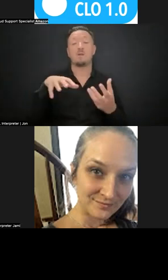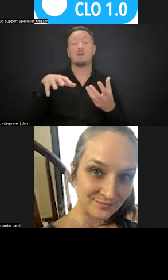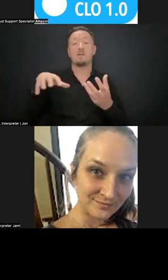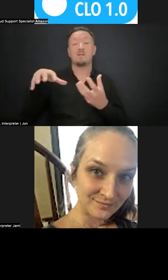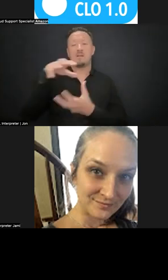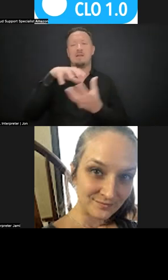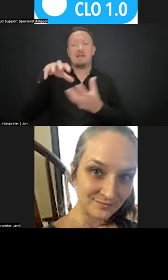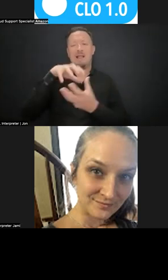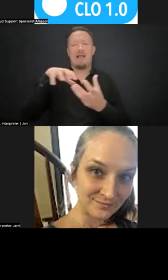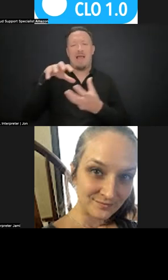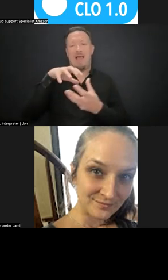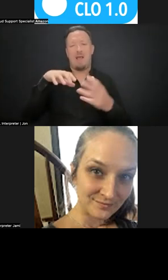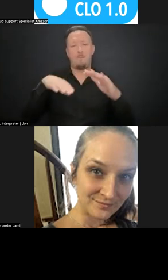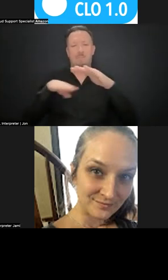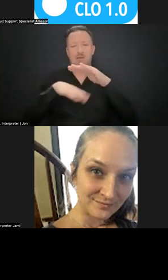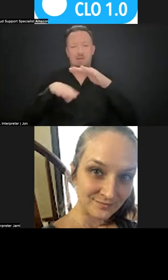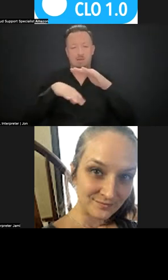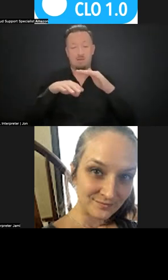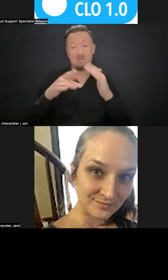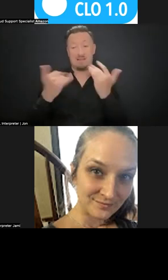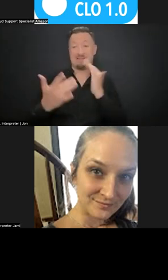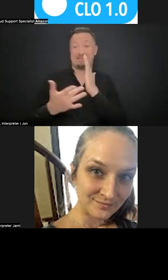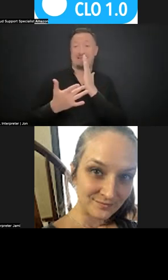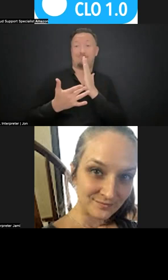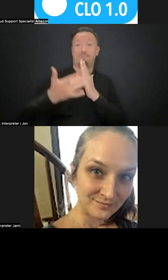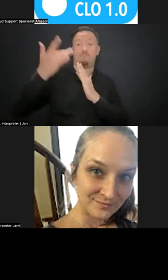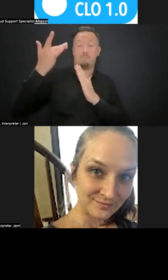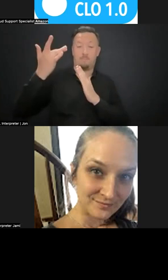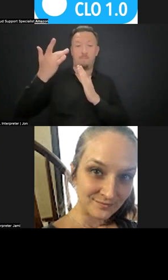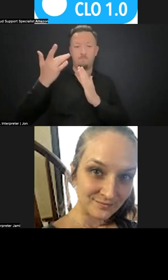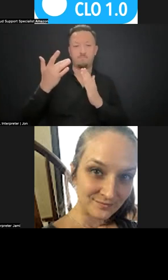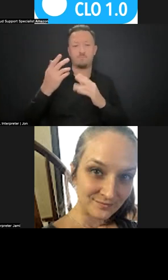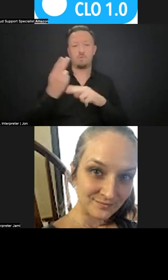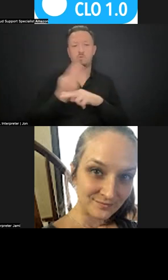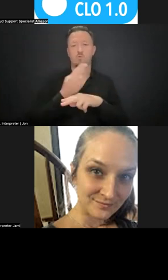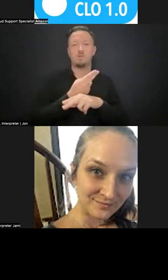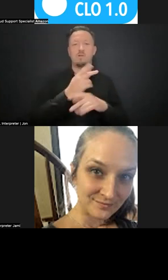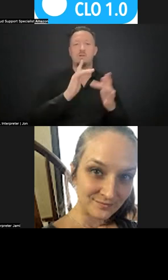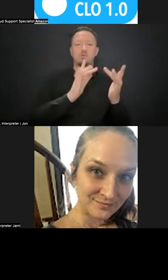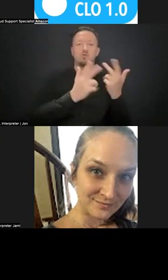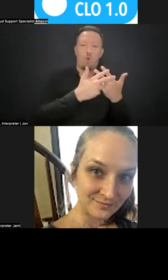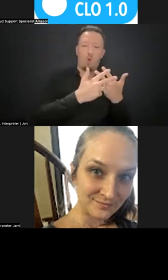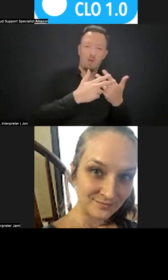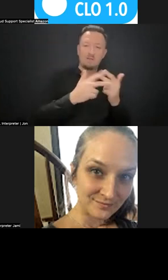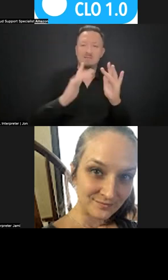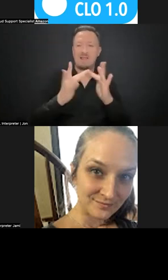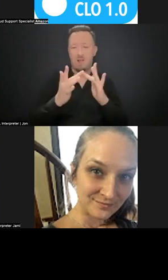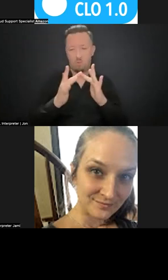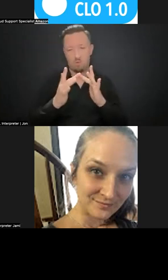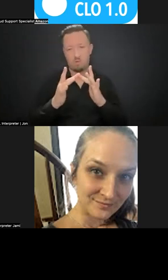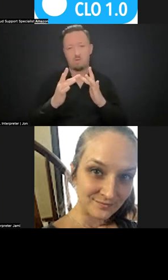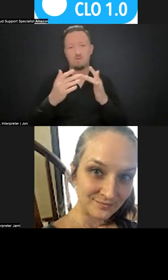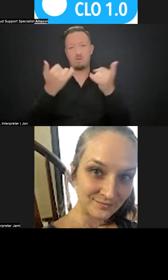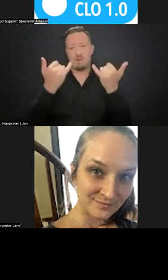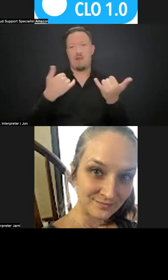basics. The advancement of technology encompassing folks hear it, networks, right? storage, and processing power led to epitome of